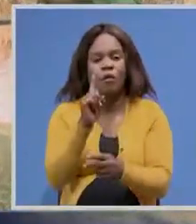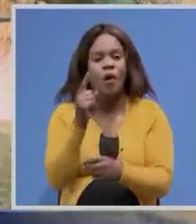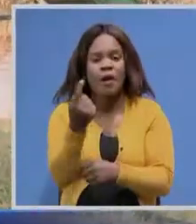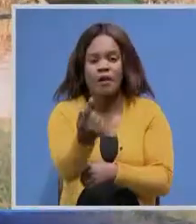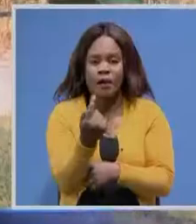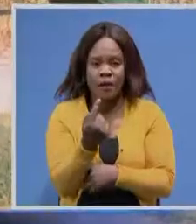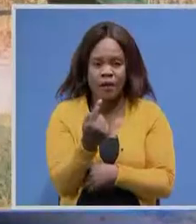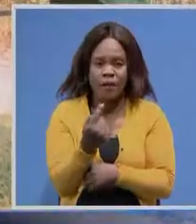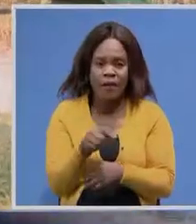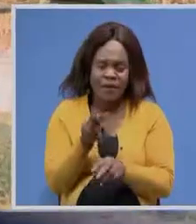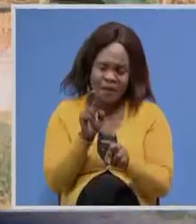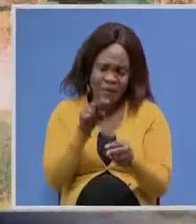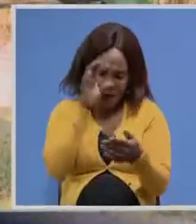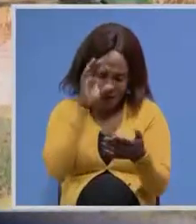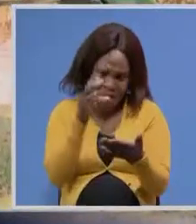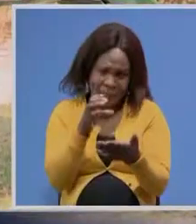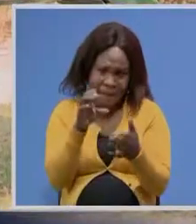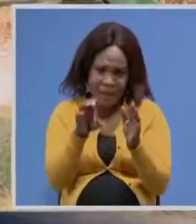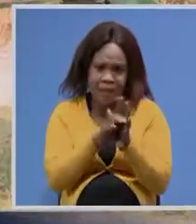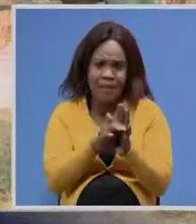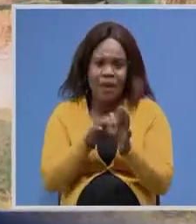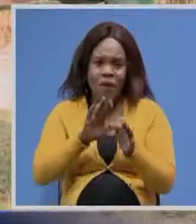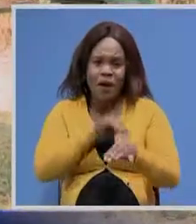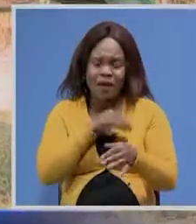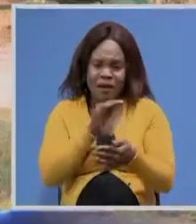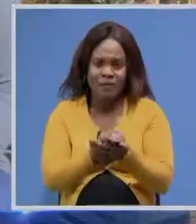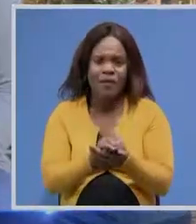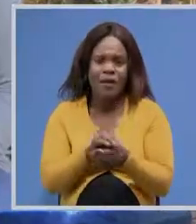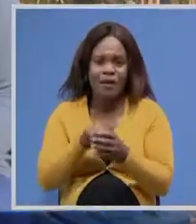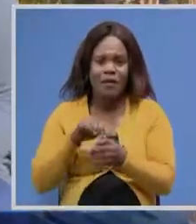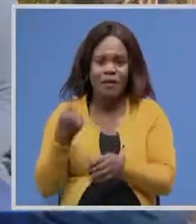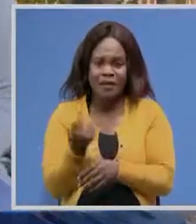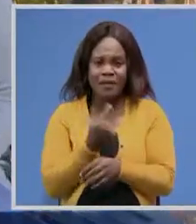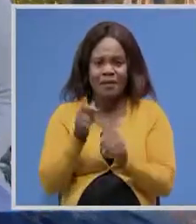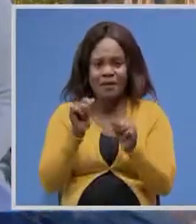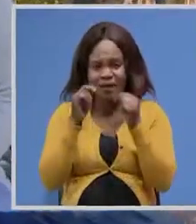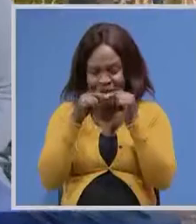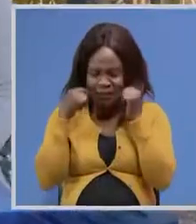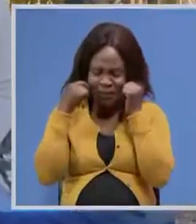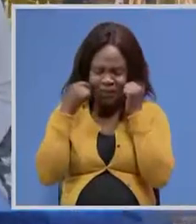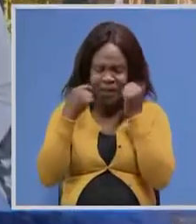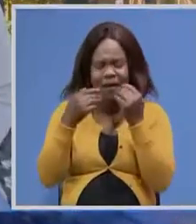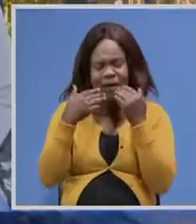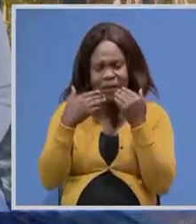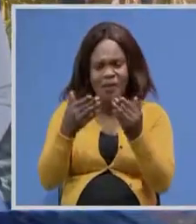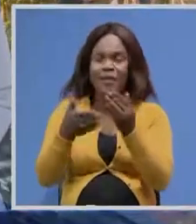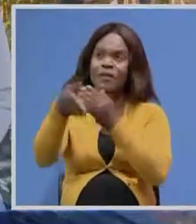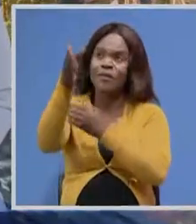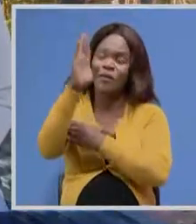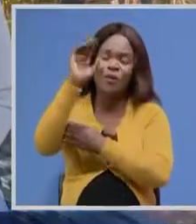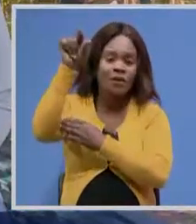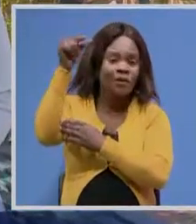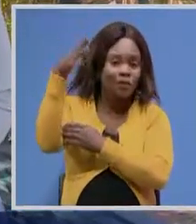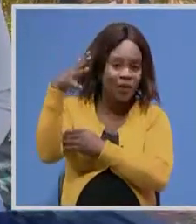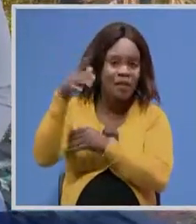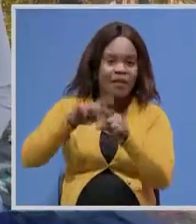Looking back at the pictures of her husband in isolation, Tandwa can only but smile in appreciation of God's grace. But